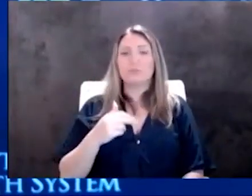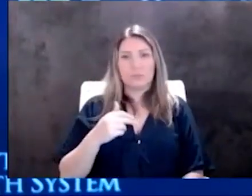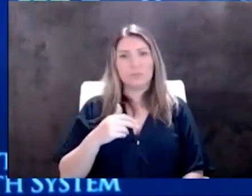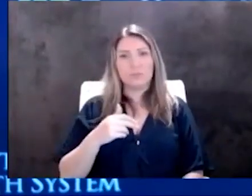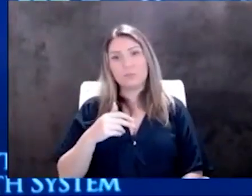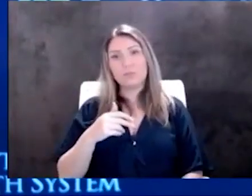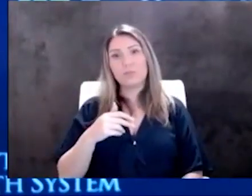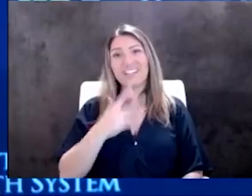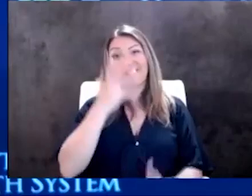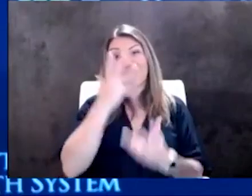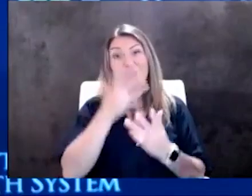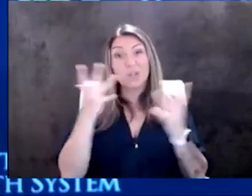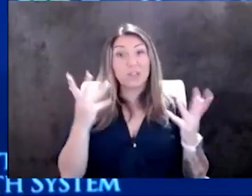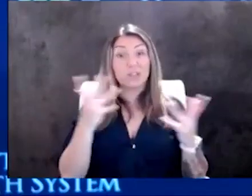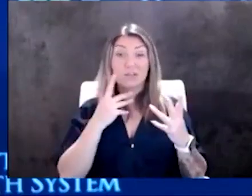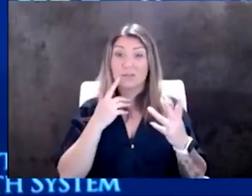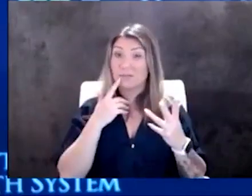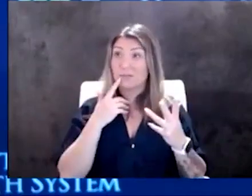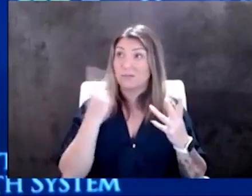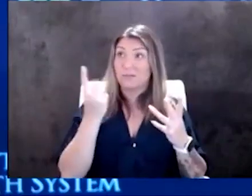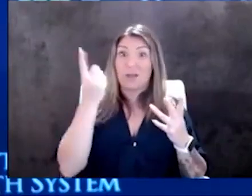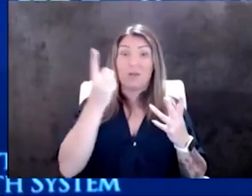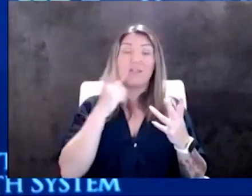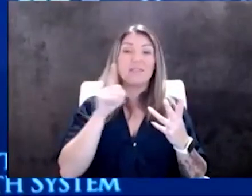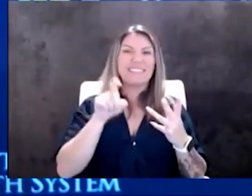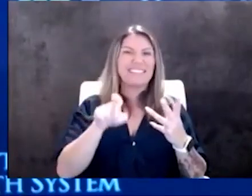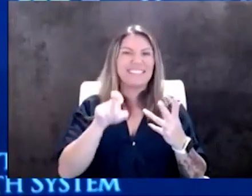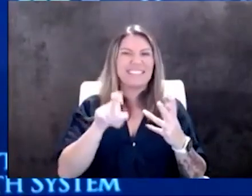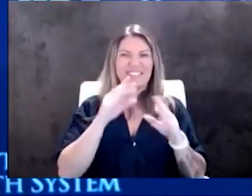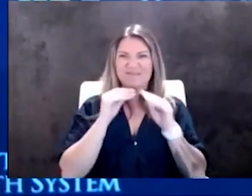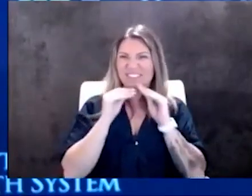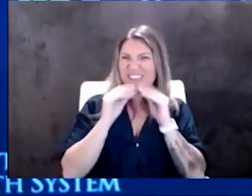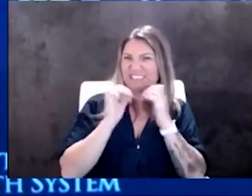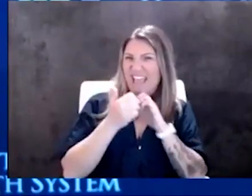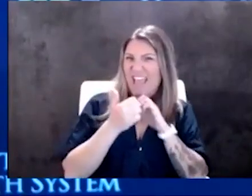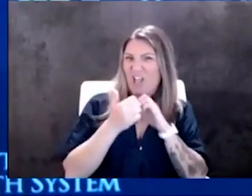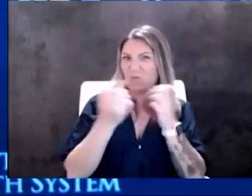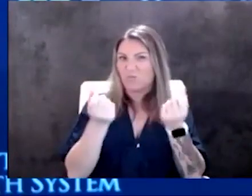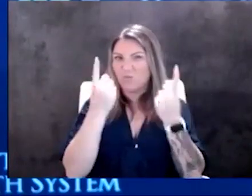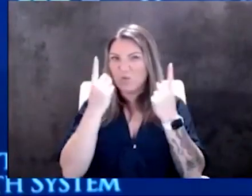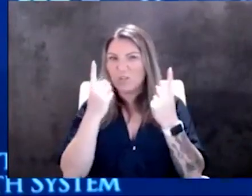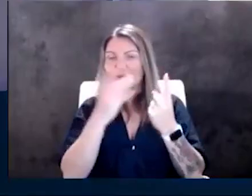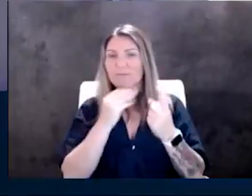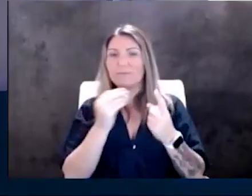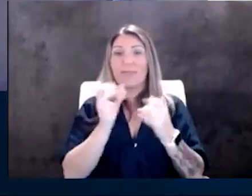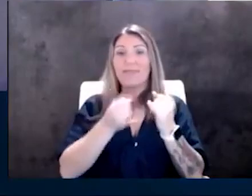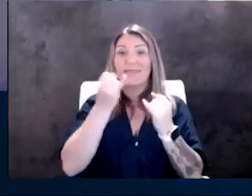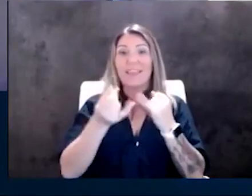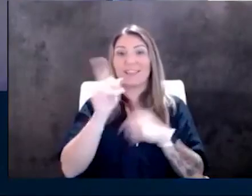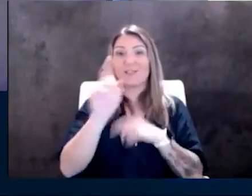we got to clean up that language a little bit because it is confusing to people. Last question is going to Dr.